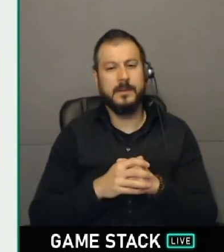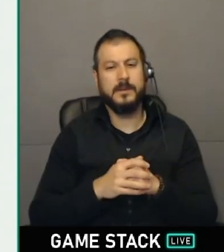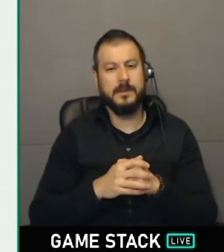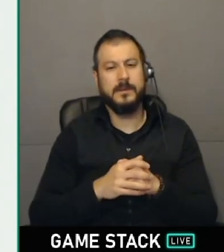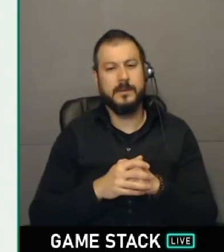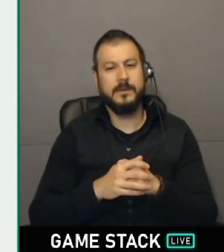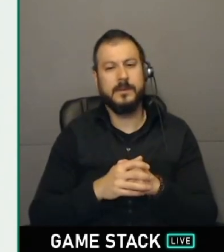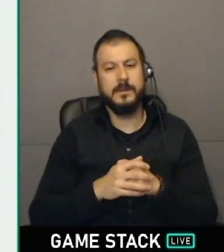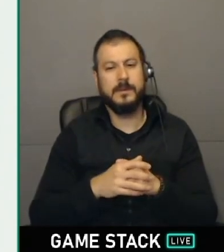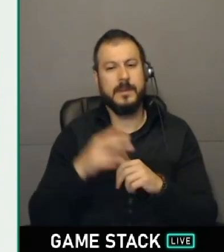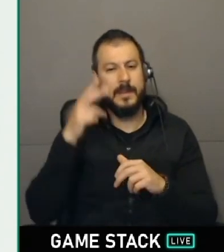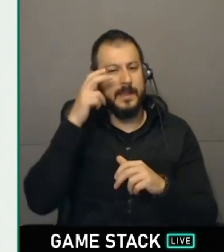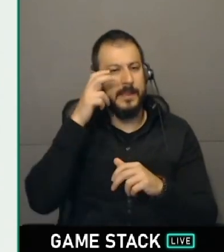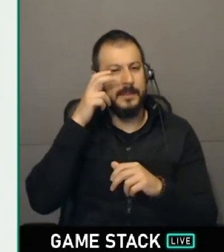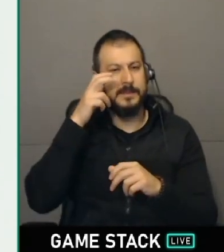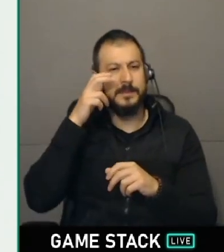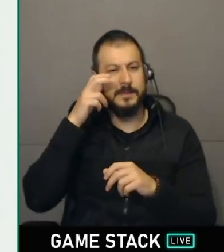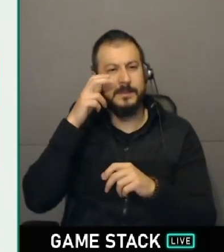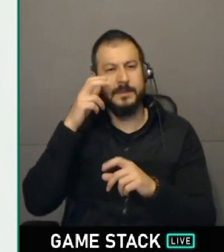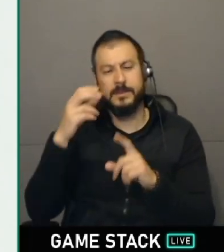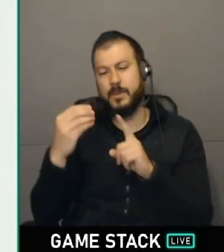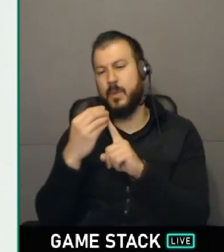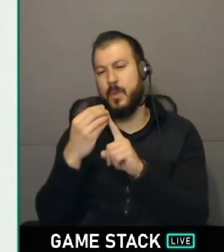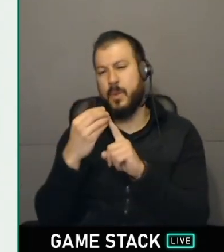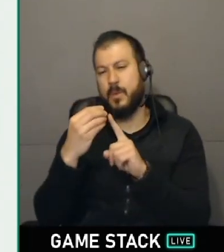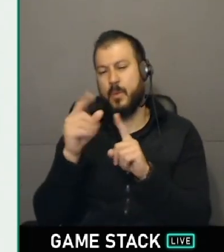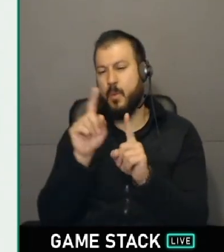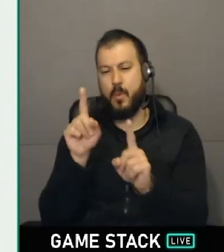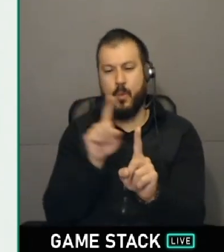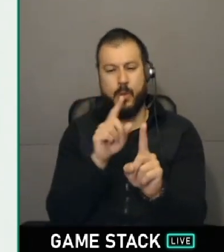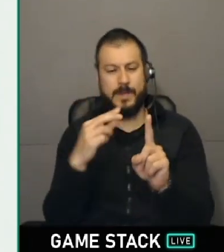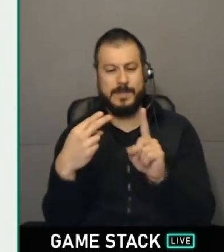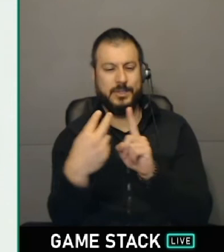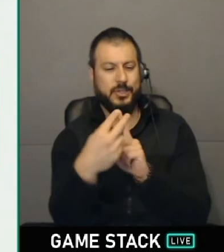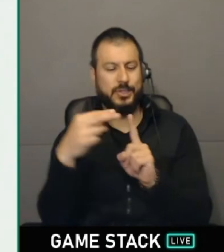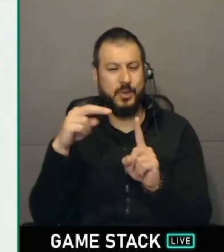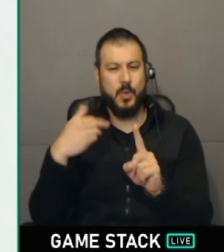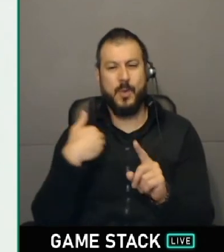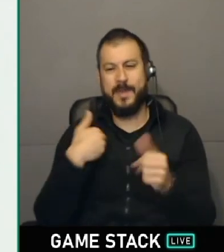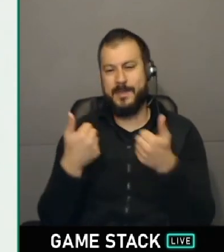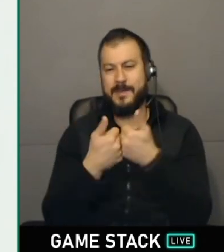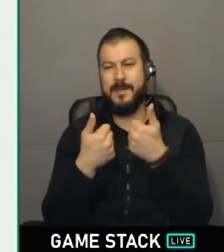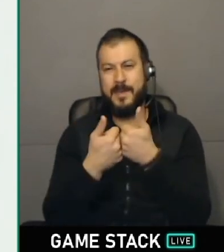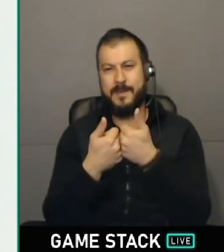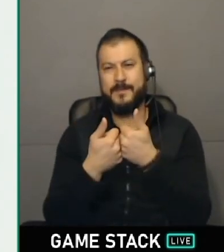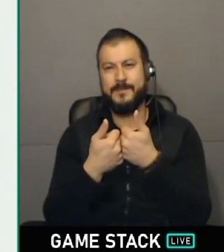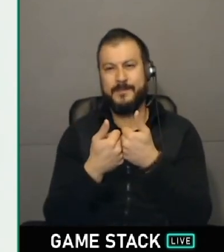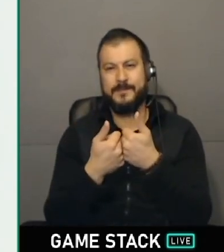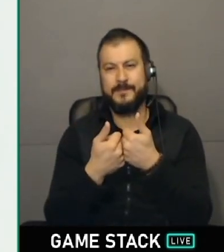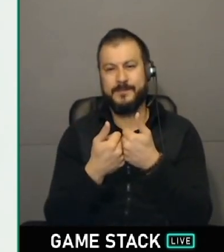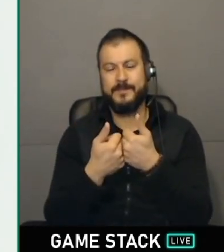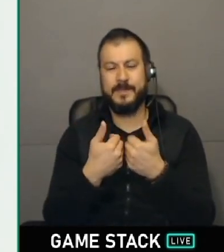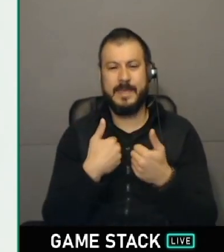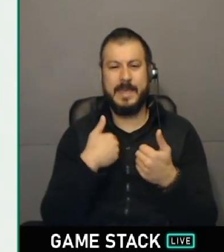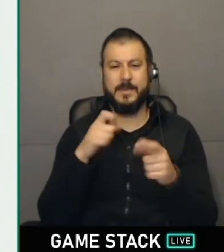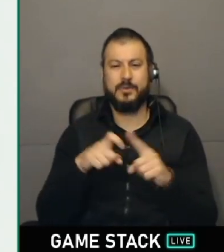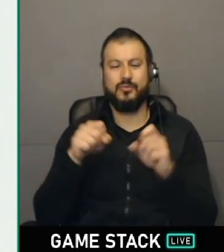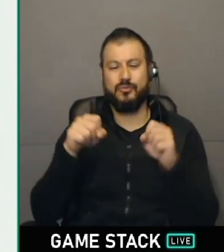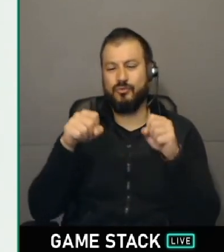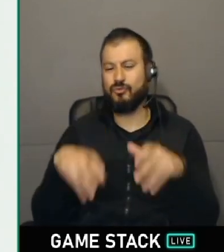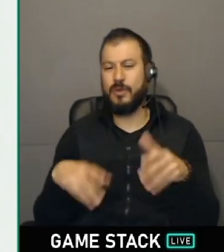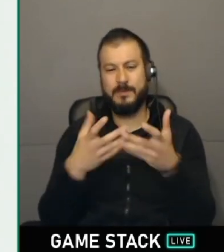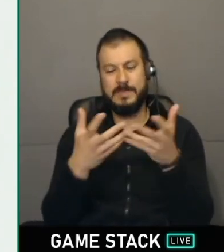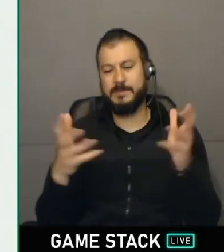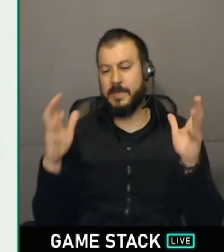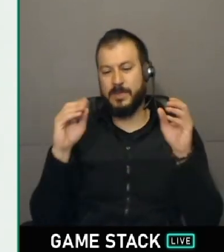Listener orientation is another big one that we've learned. We had a title that had to drop spatial